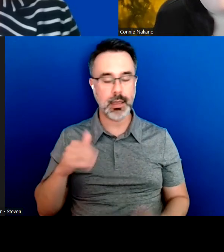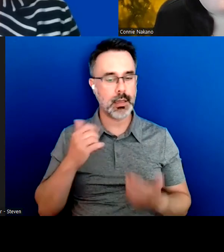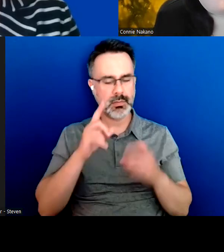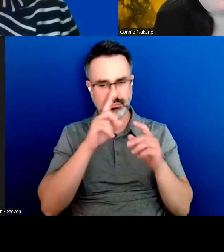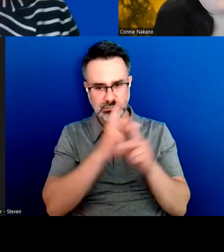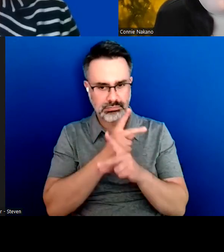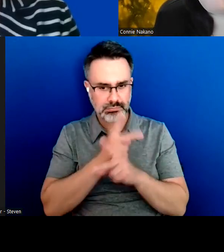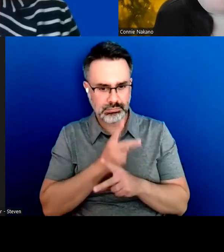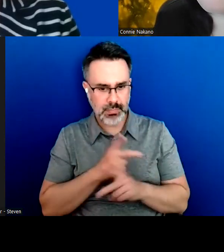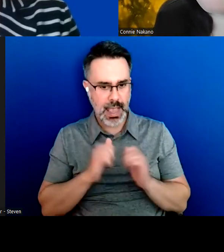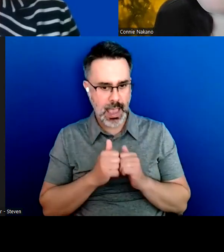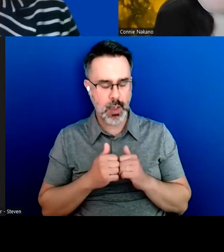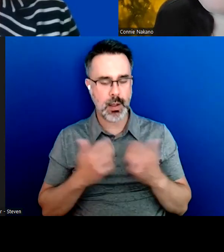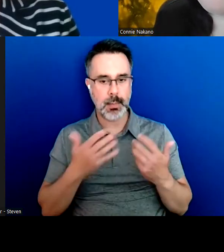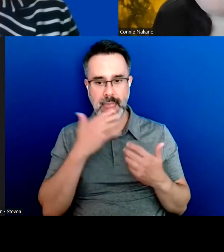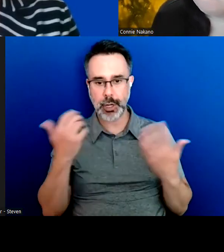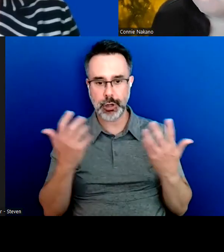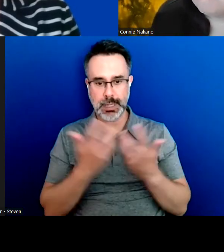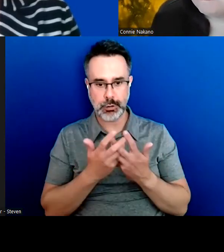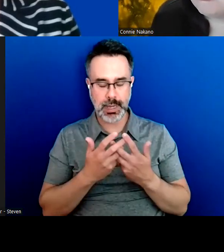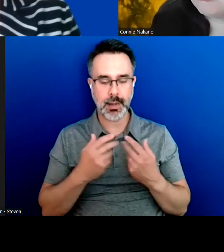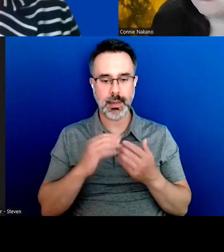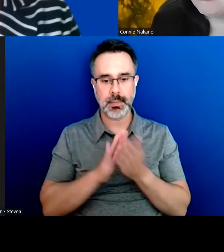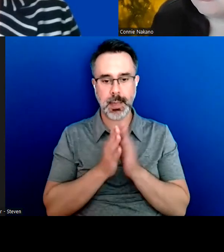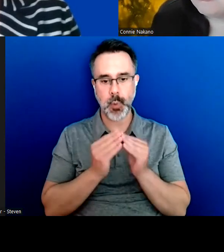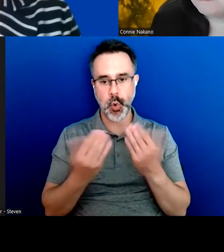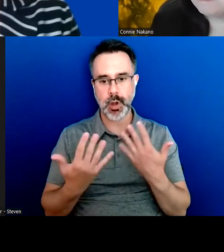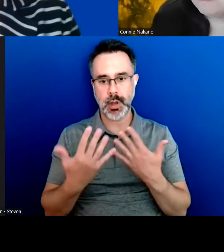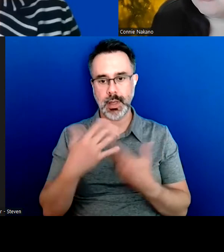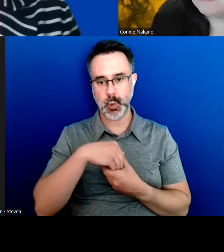more inclusive. And there are,